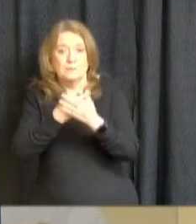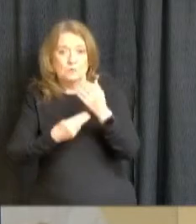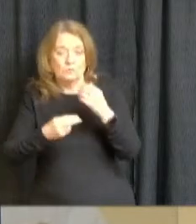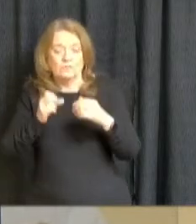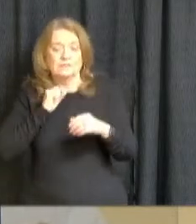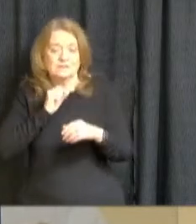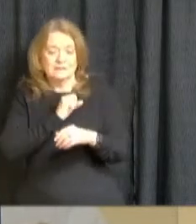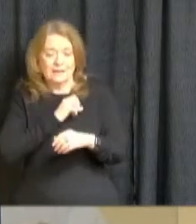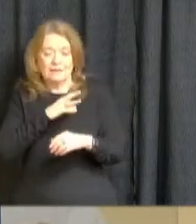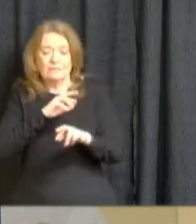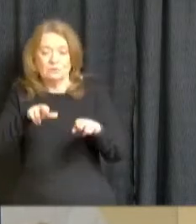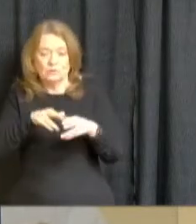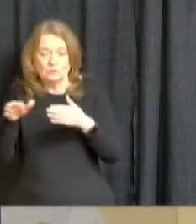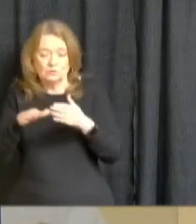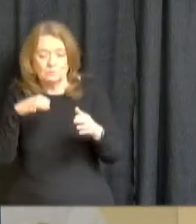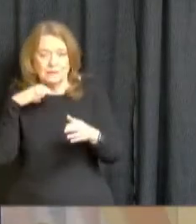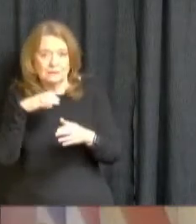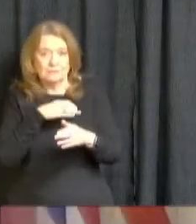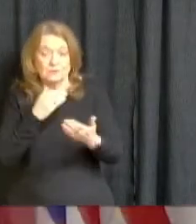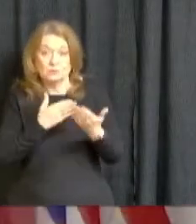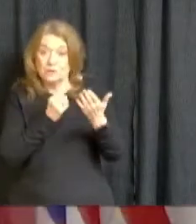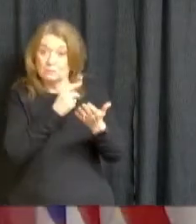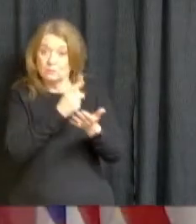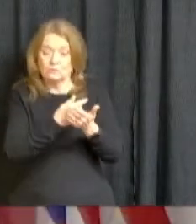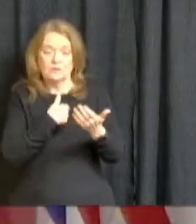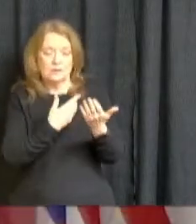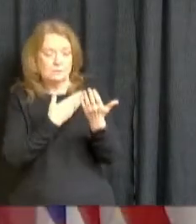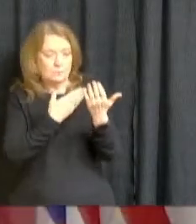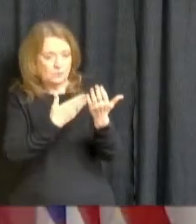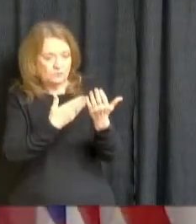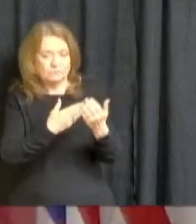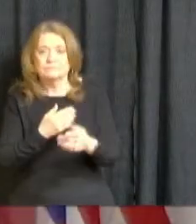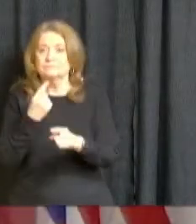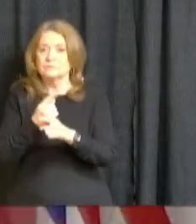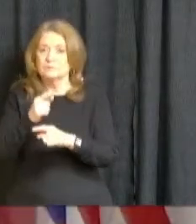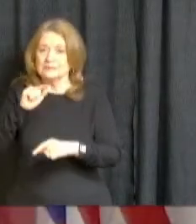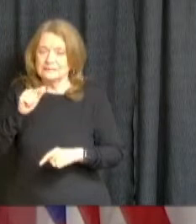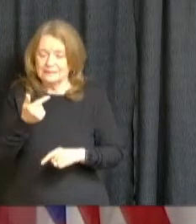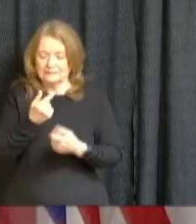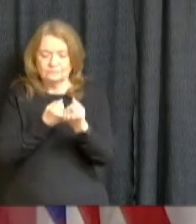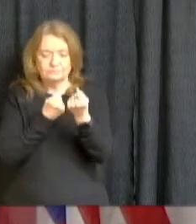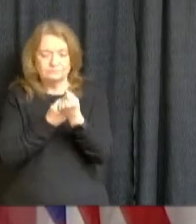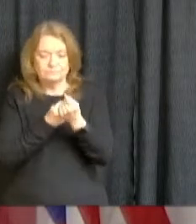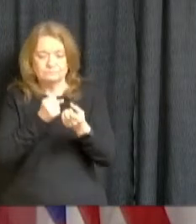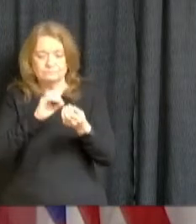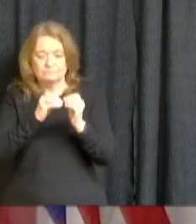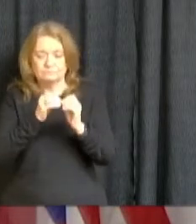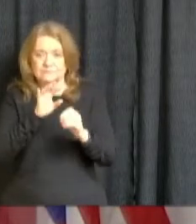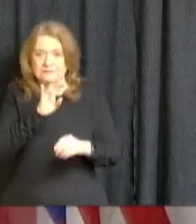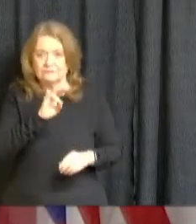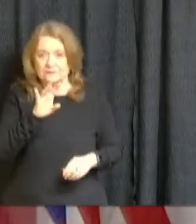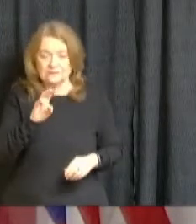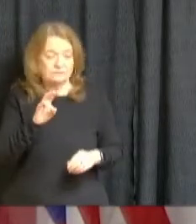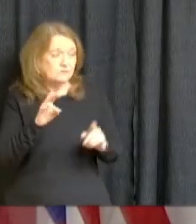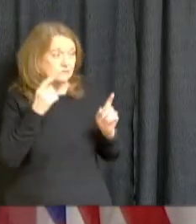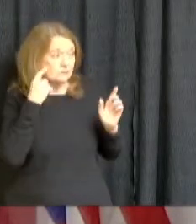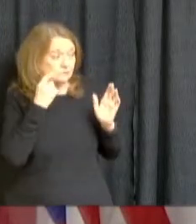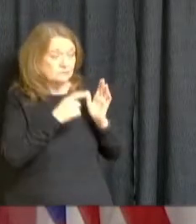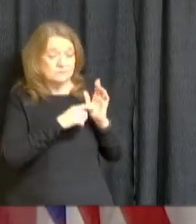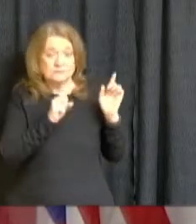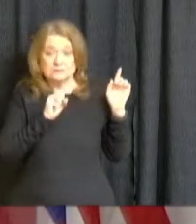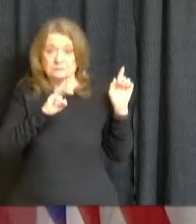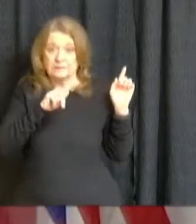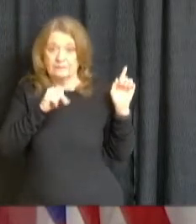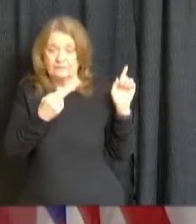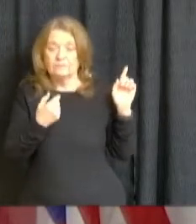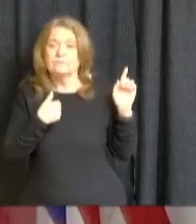staff recommended approval, and I so move. Motion been made and properly seconded in favor of ordinance 77. Councilperson Smith, you're recognized. Thank you, Mayor.